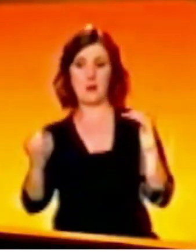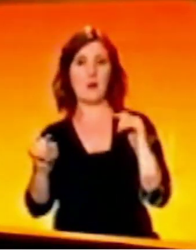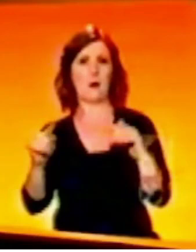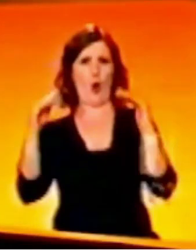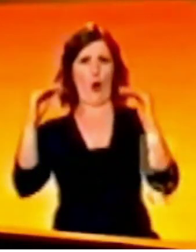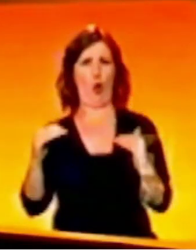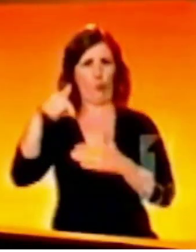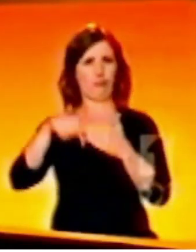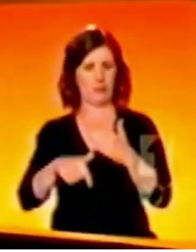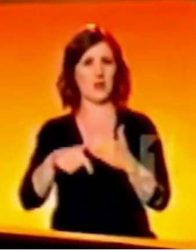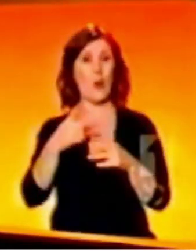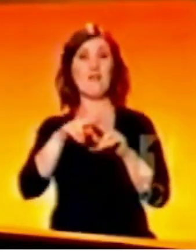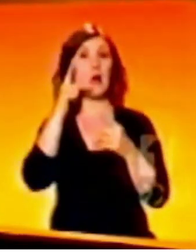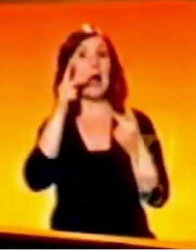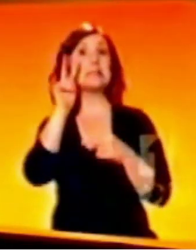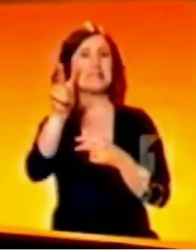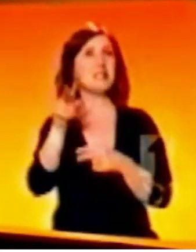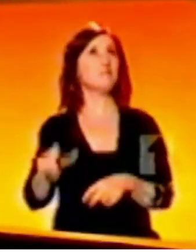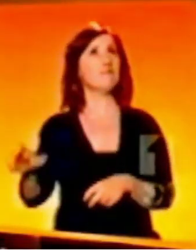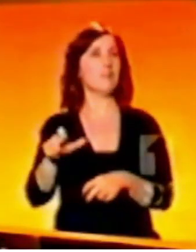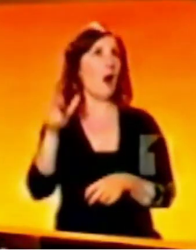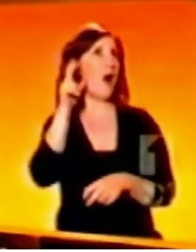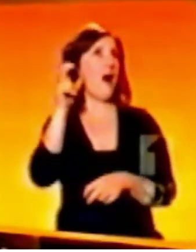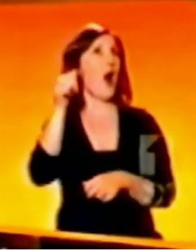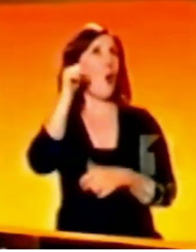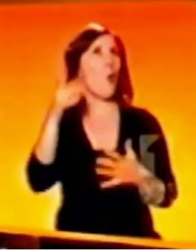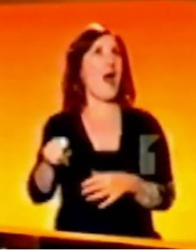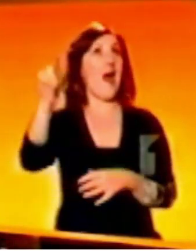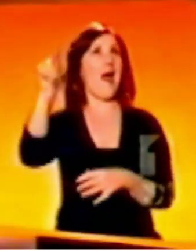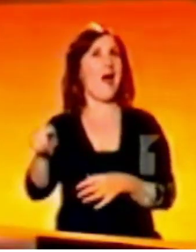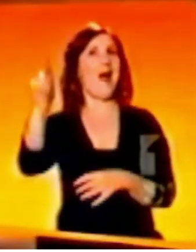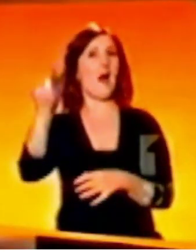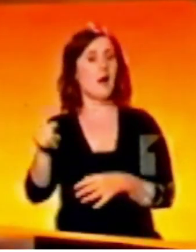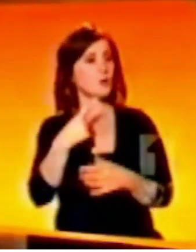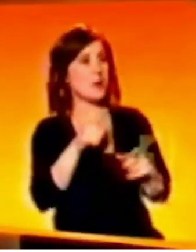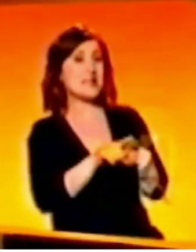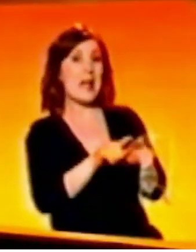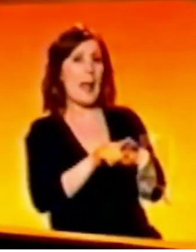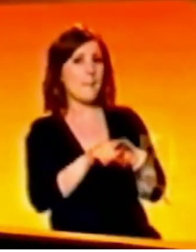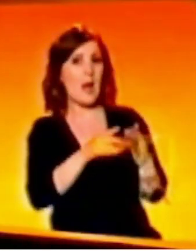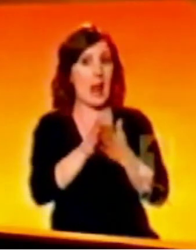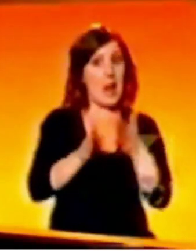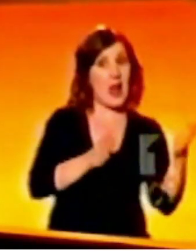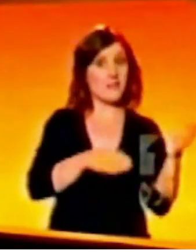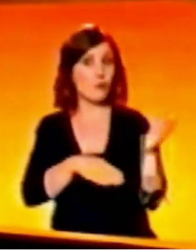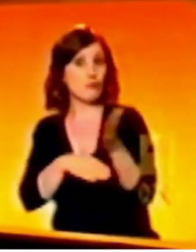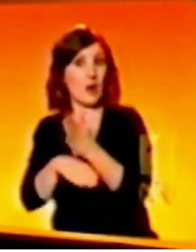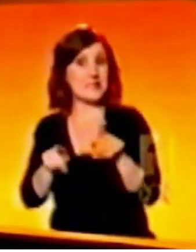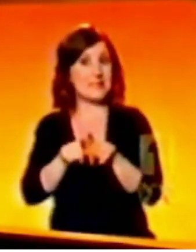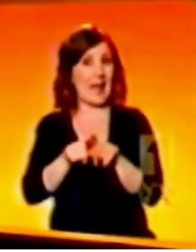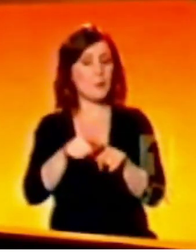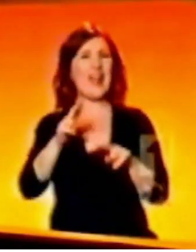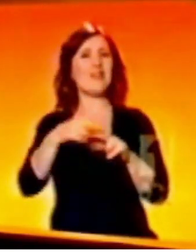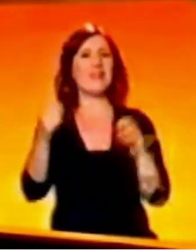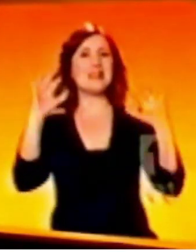where the cursor is, that's a good idea. It gives you a good location on where it is on the screen. And then left to right, if you've got a stereo TV, you'll hear this. On the left,